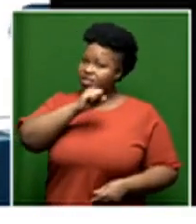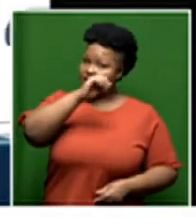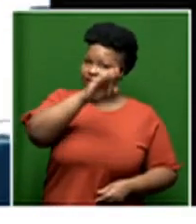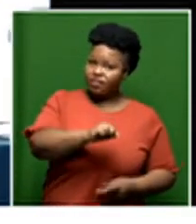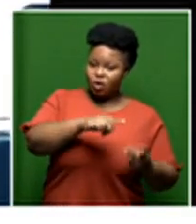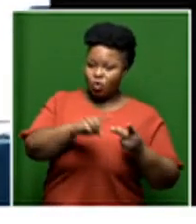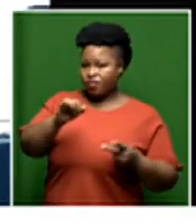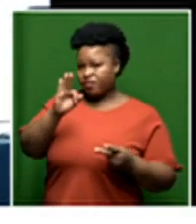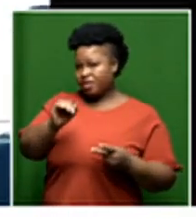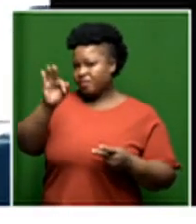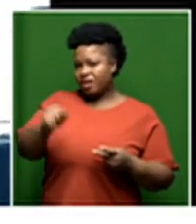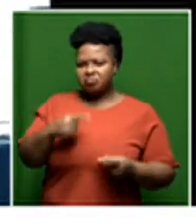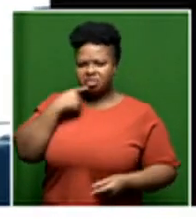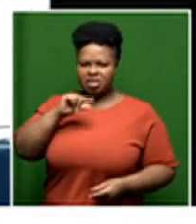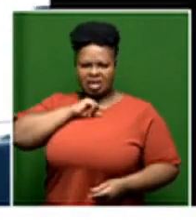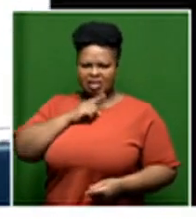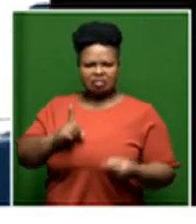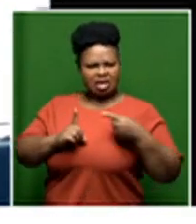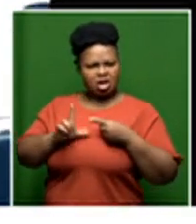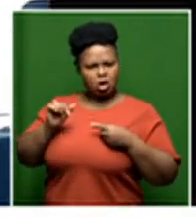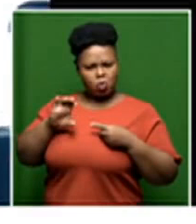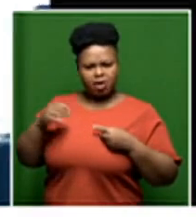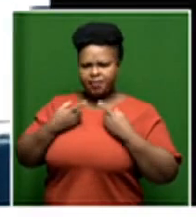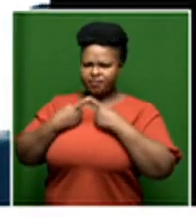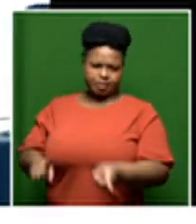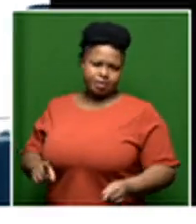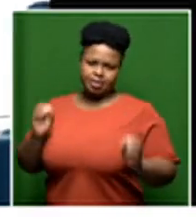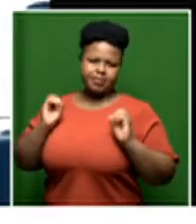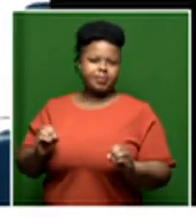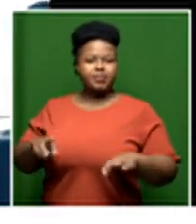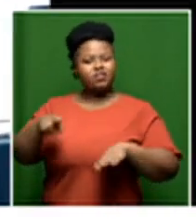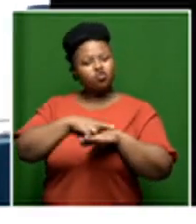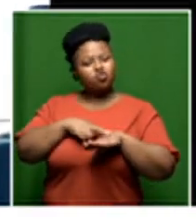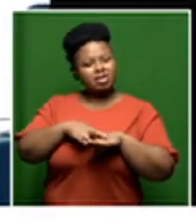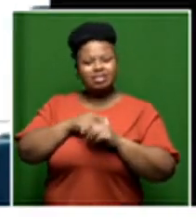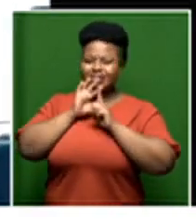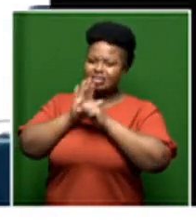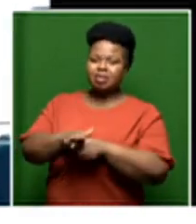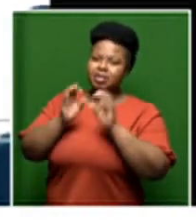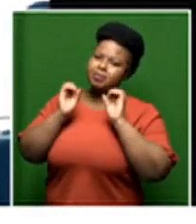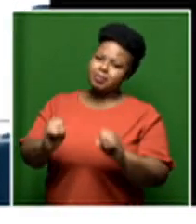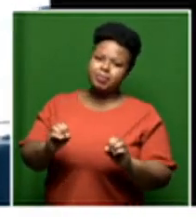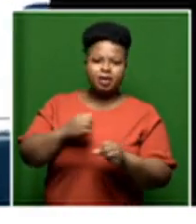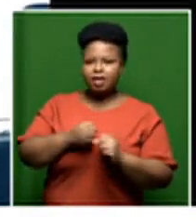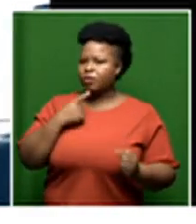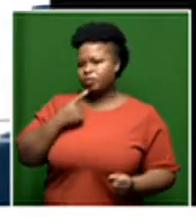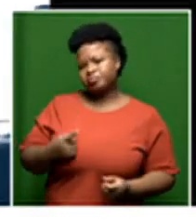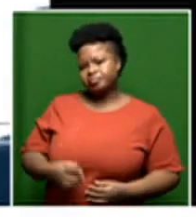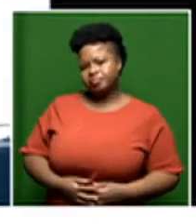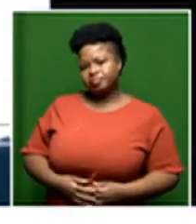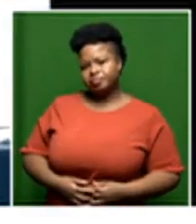at this point in time have found Luc Eymael guilty of any charge or any racial or discriminatory remark that he would have made.